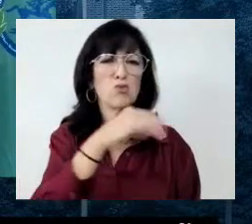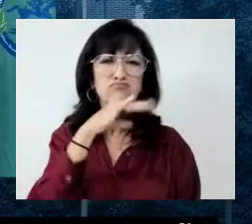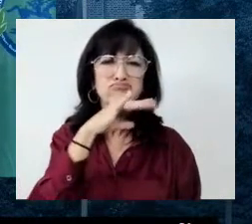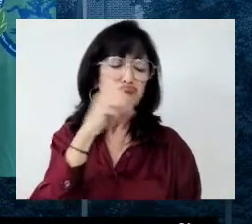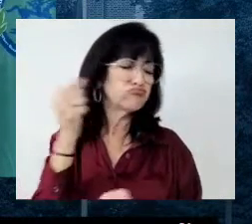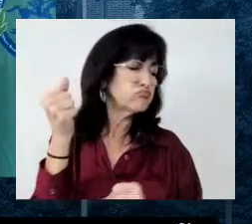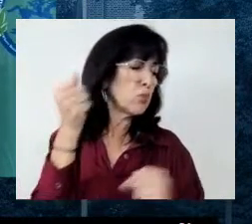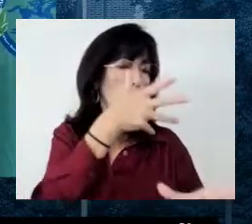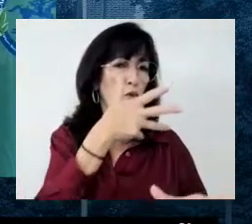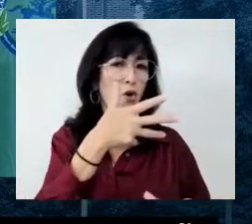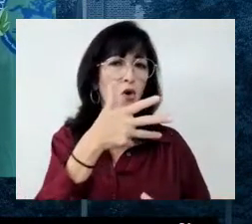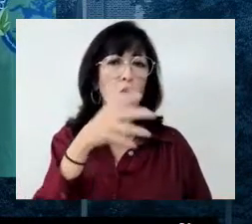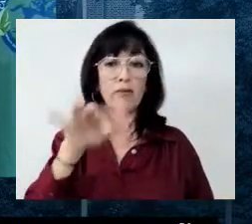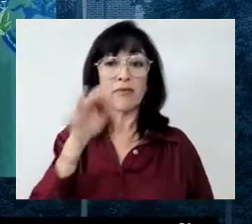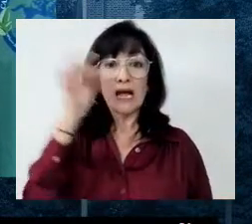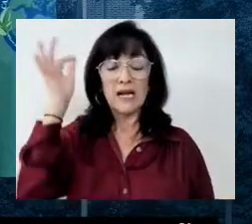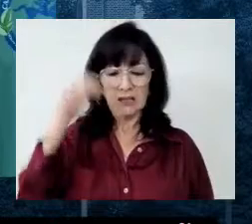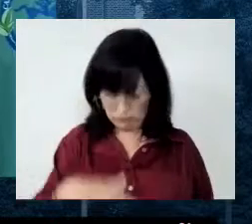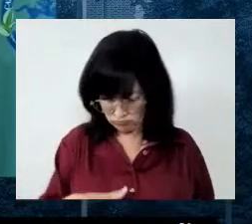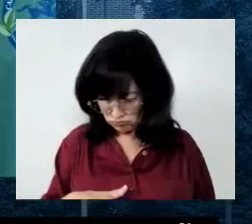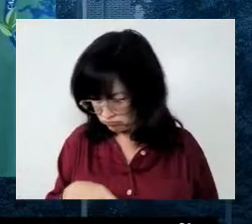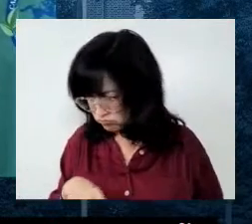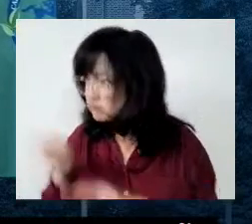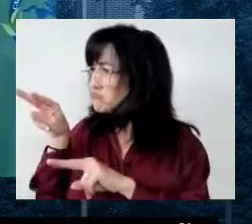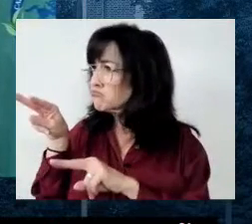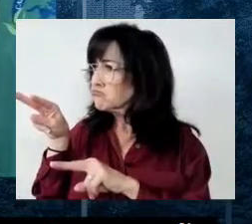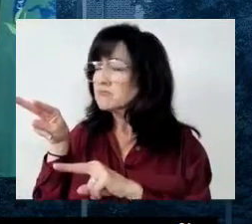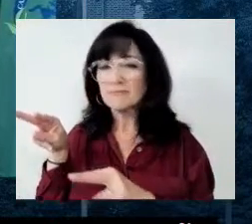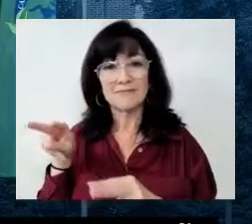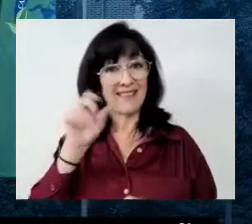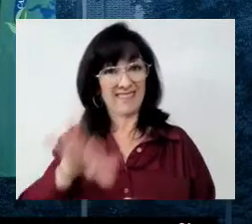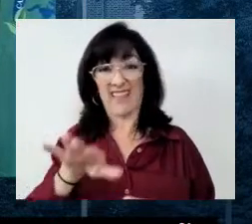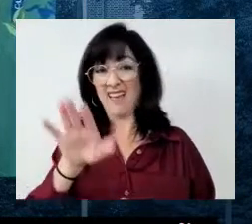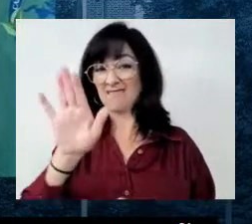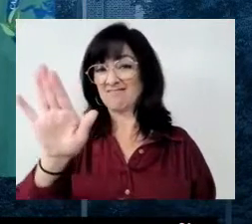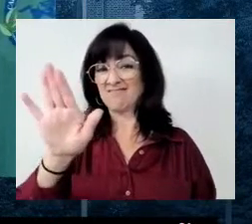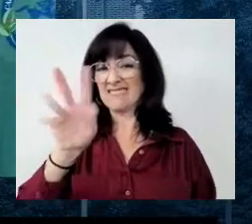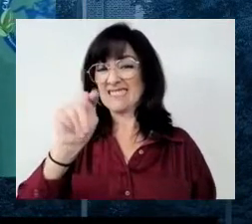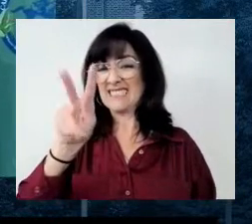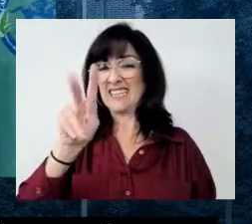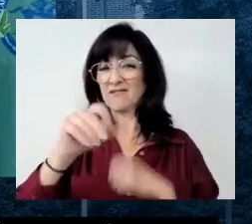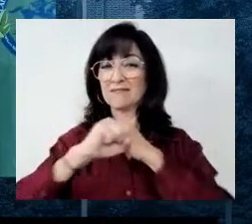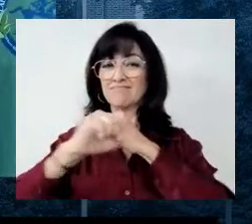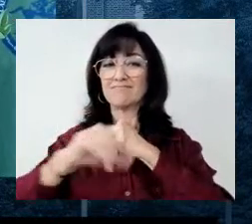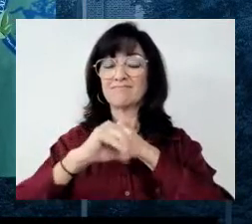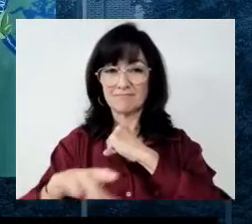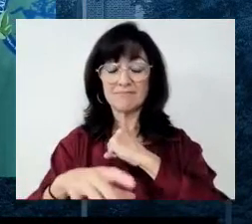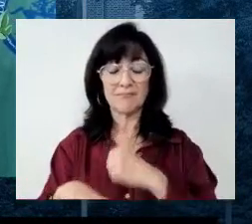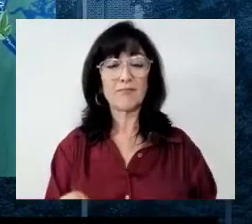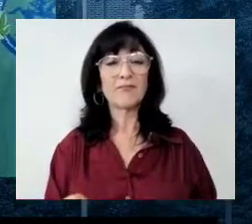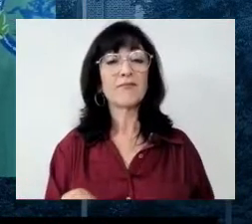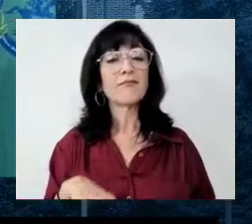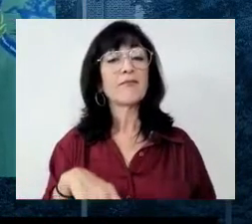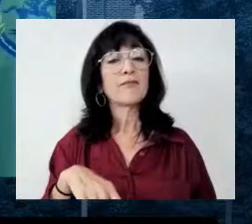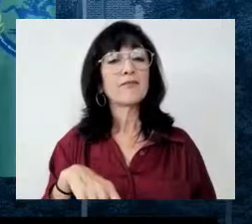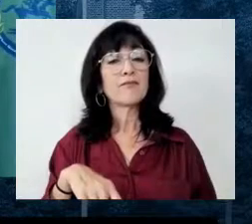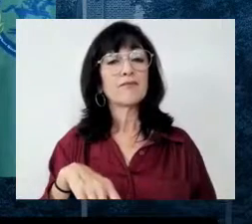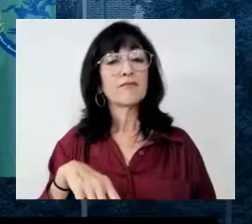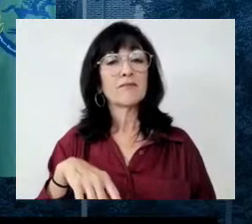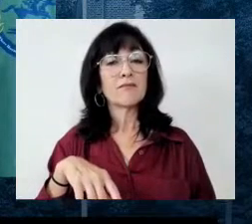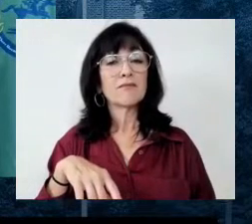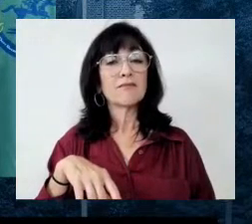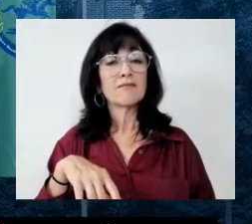most important part of that, I think the most impactful part of that was, as the person drove by and he looked down at this